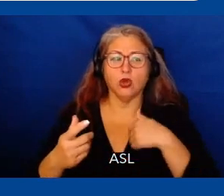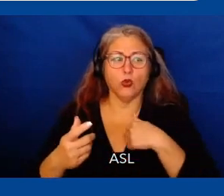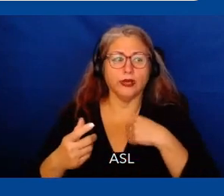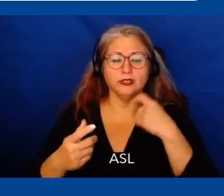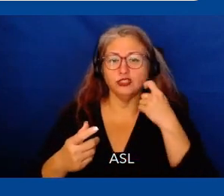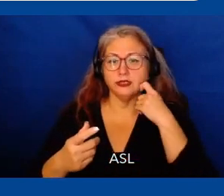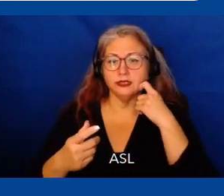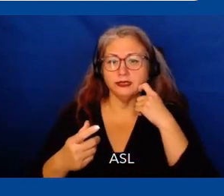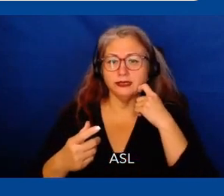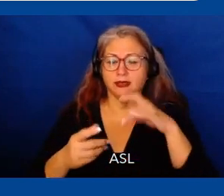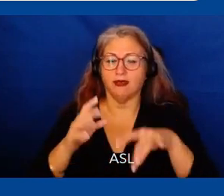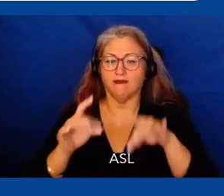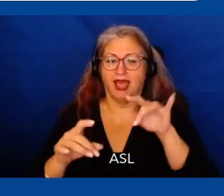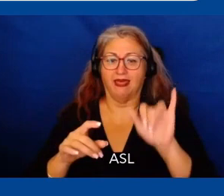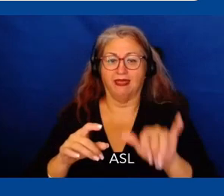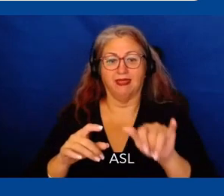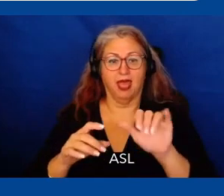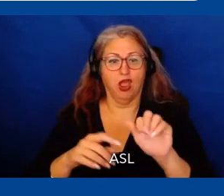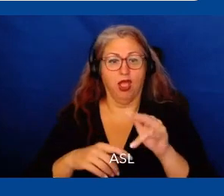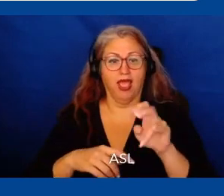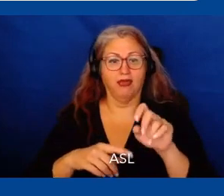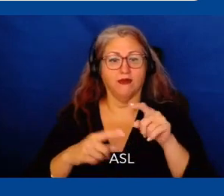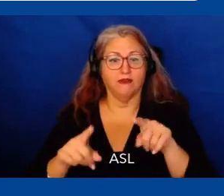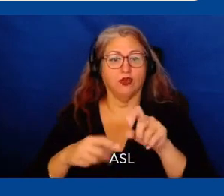encountered this audio archive in